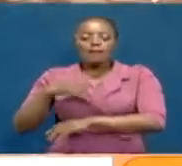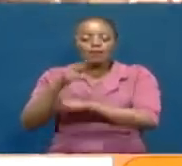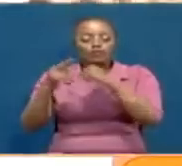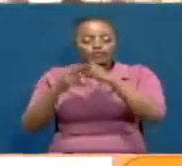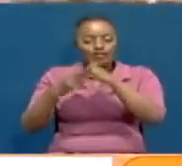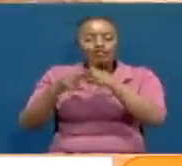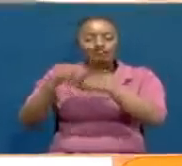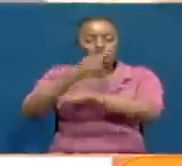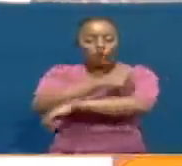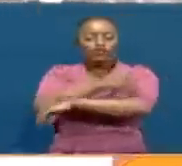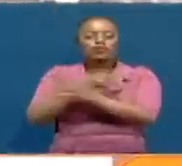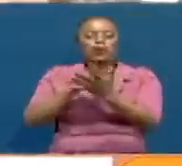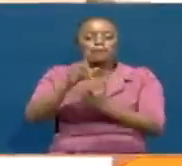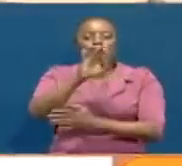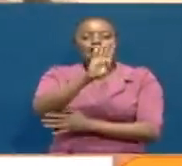day.